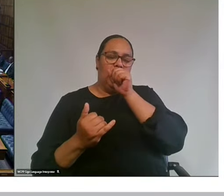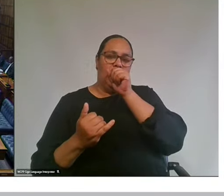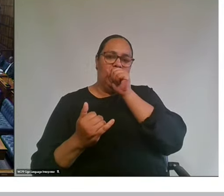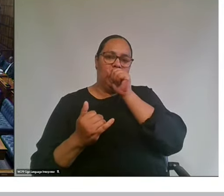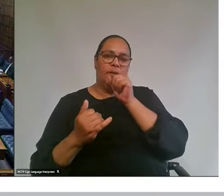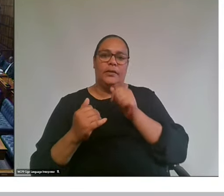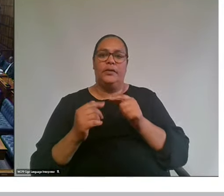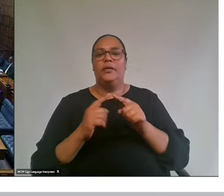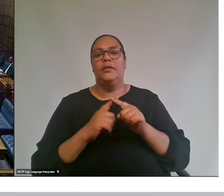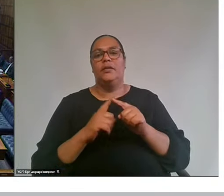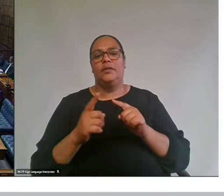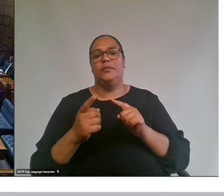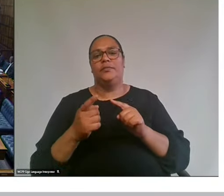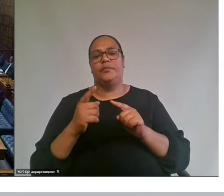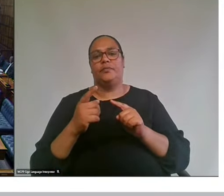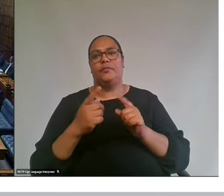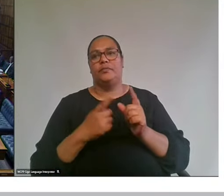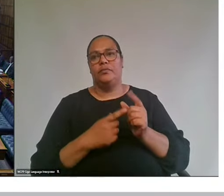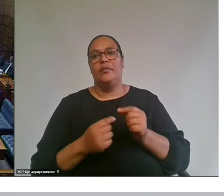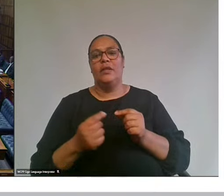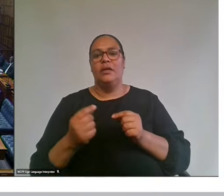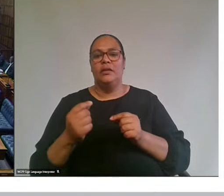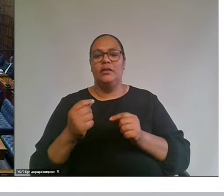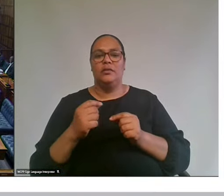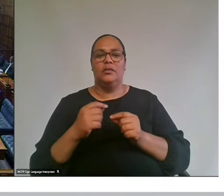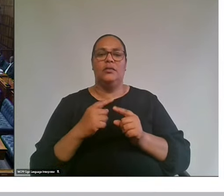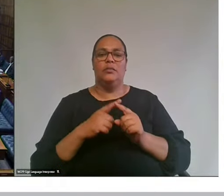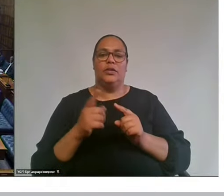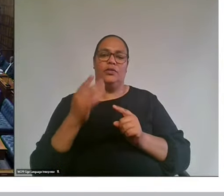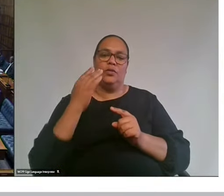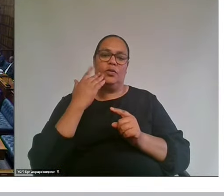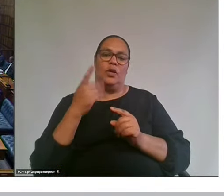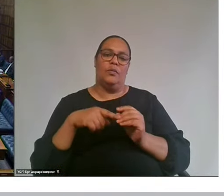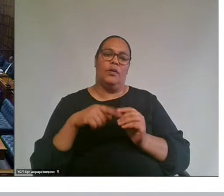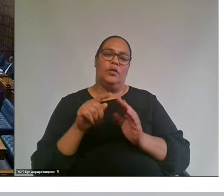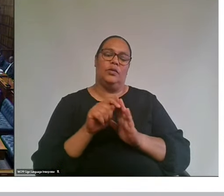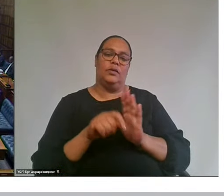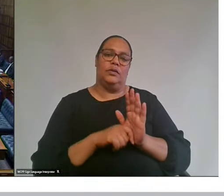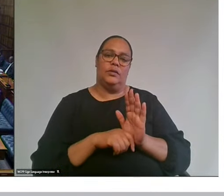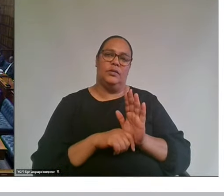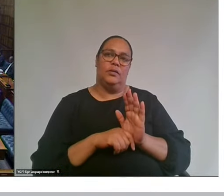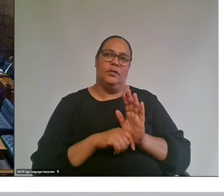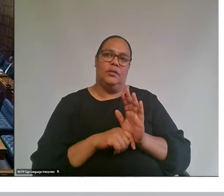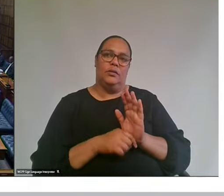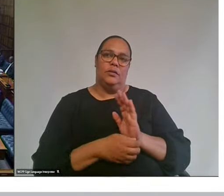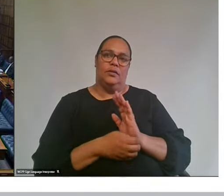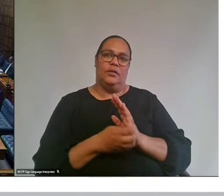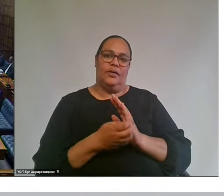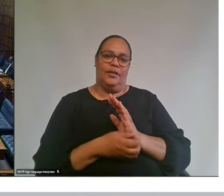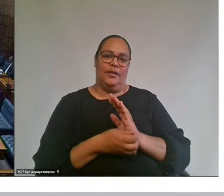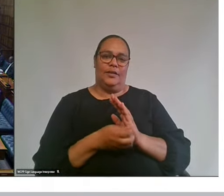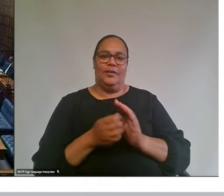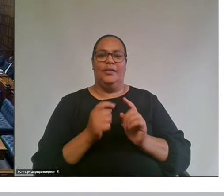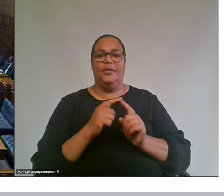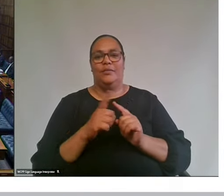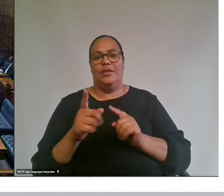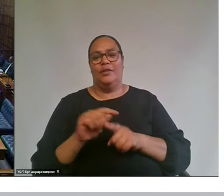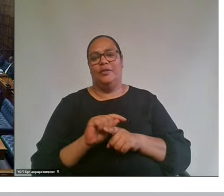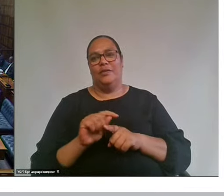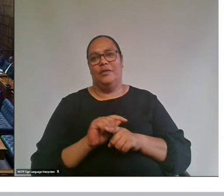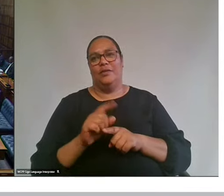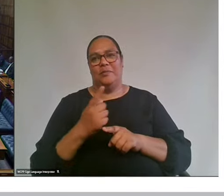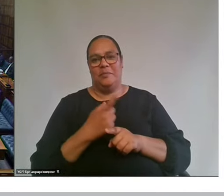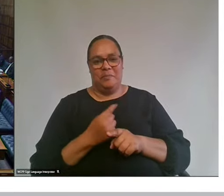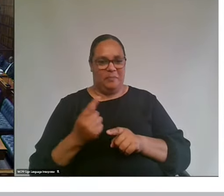pipeline from high schools there you know in terms of that hydrogen Hub training that is